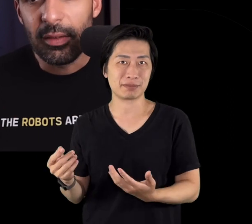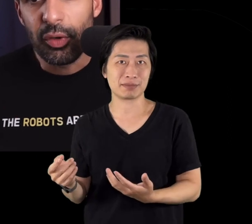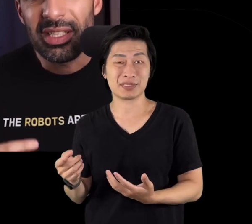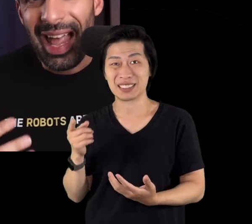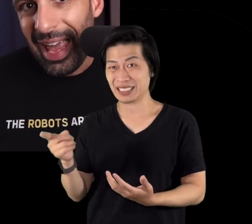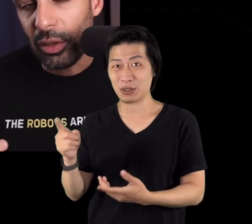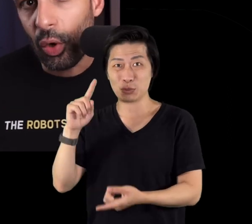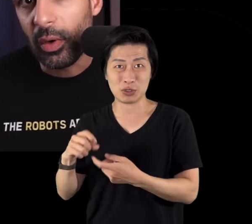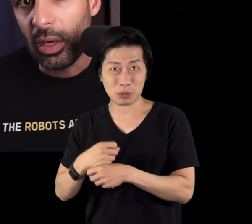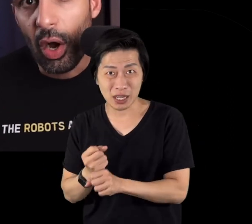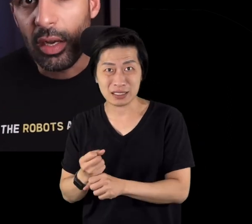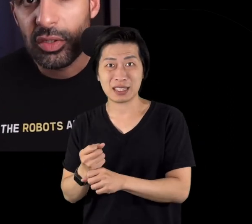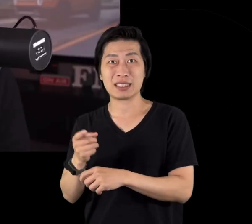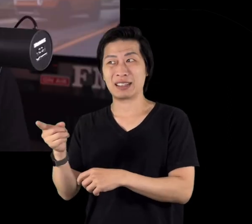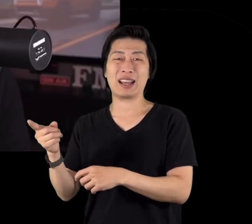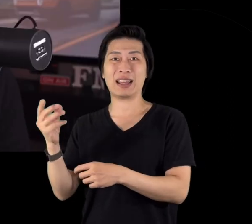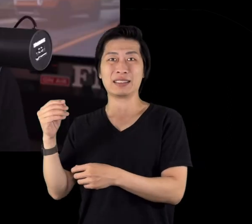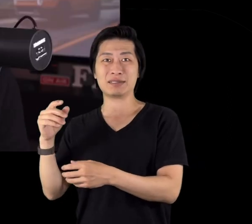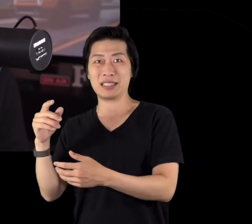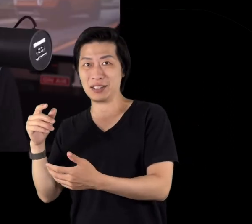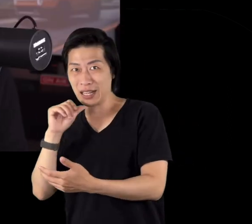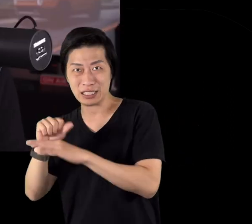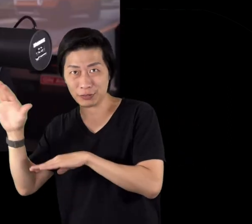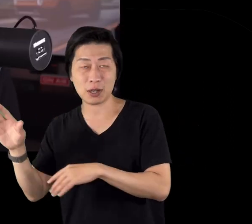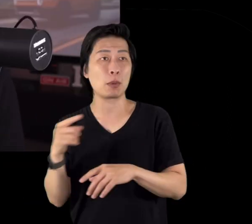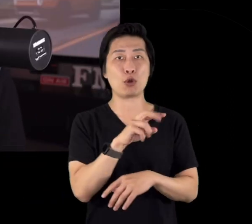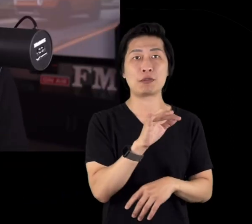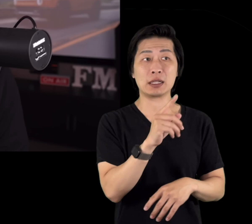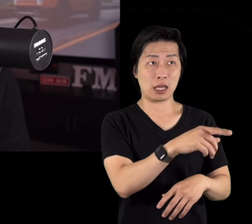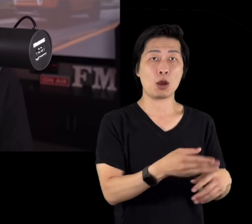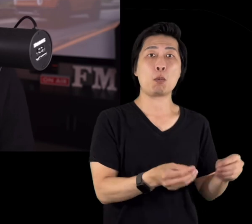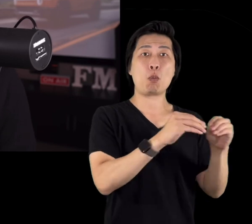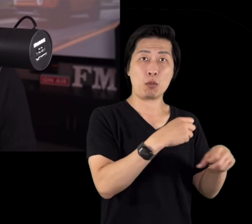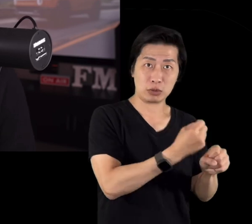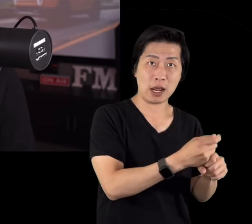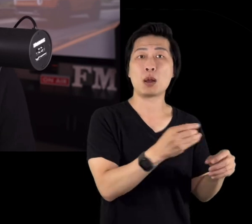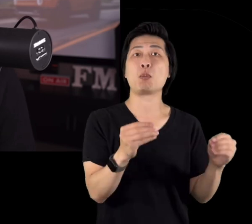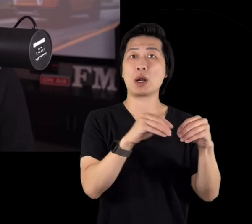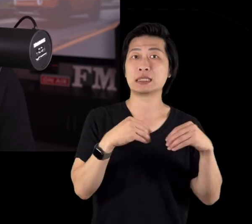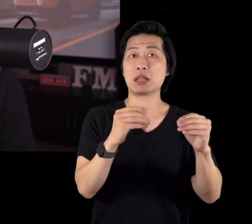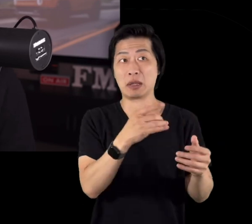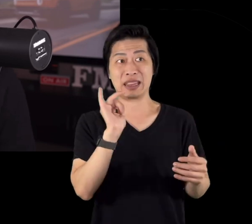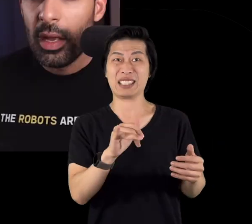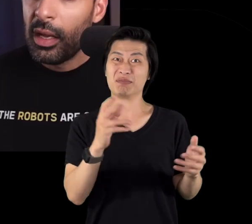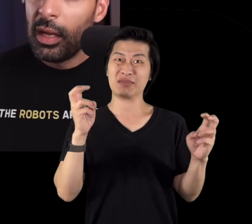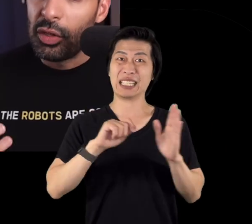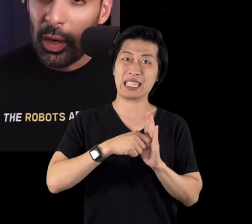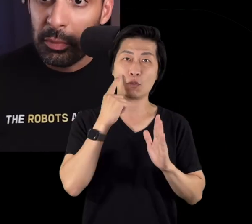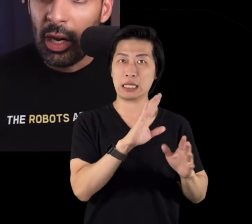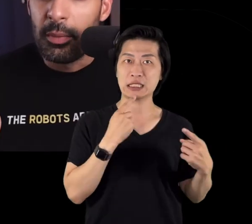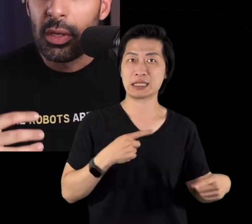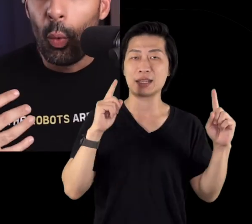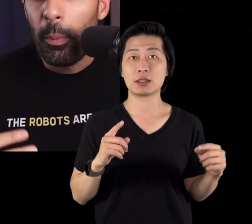and deliveries and lowering costs. And that is a key variable that's needed for Rivian to really be successful. So